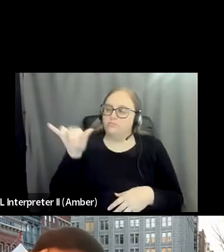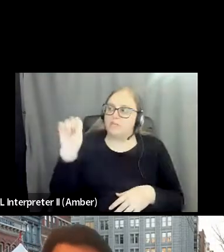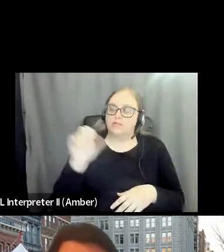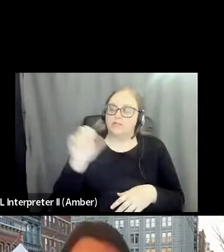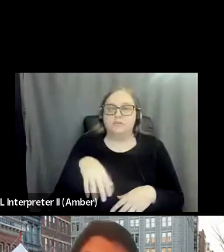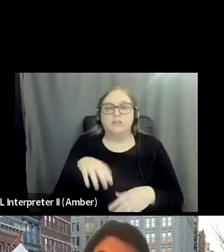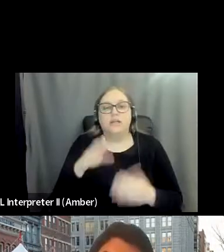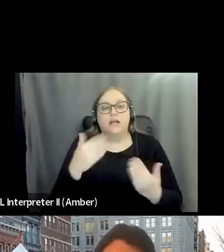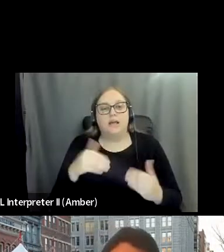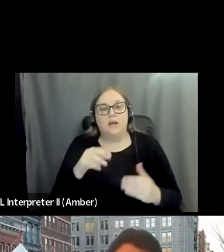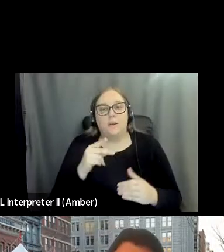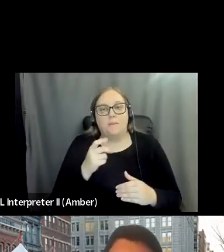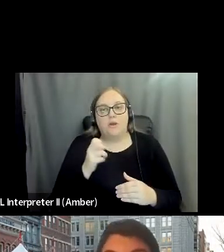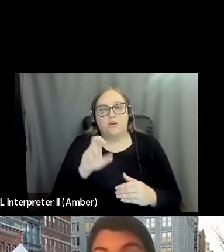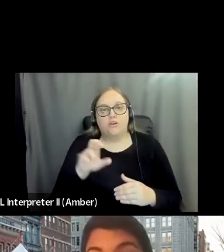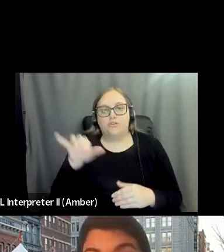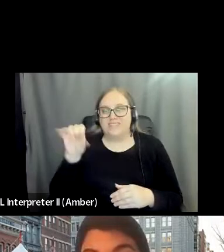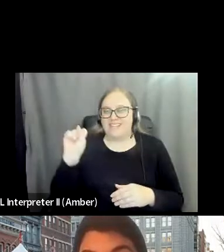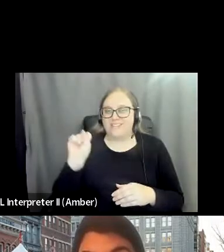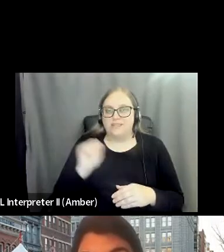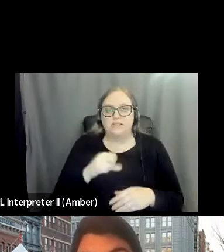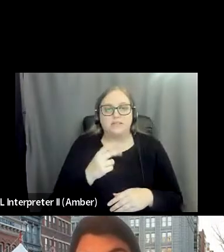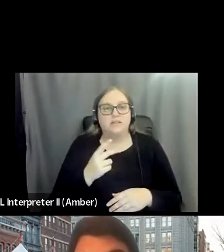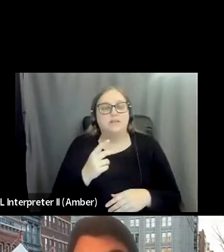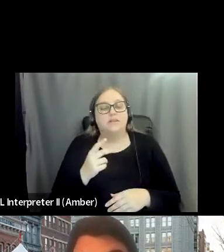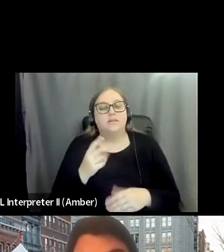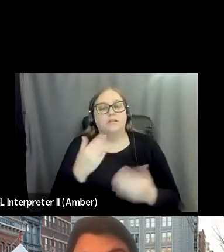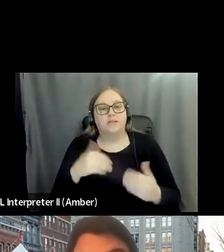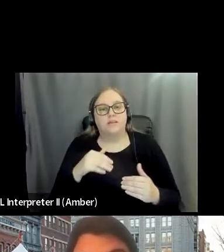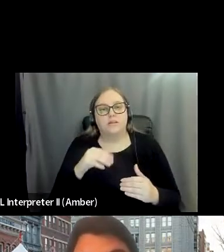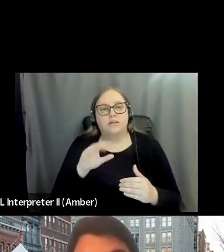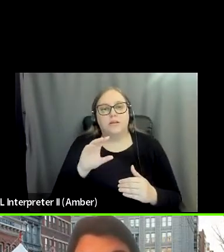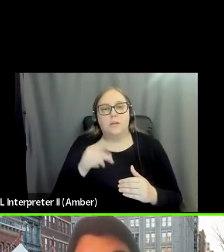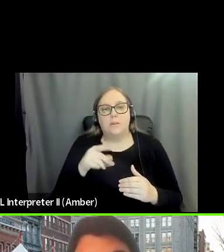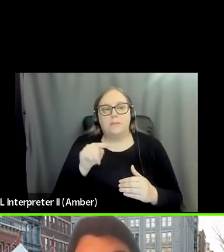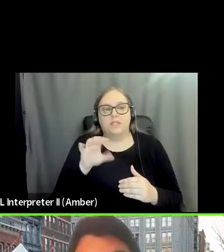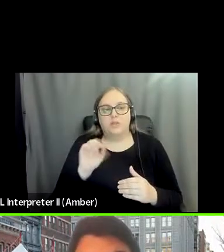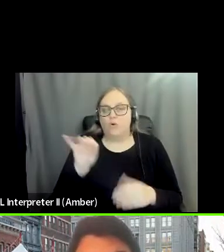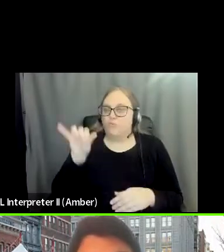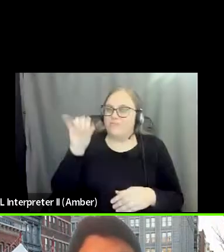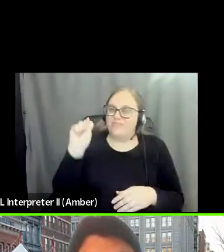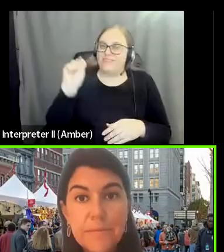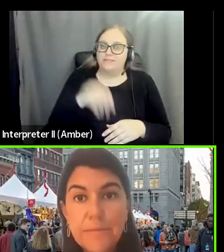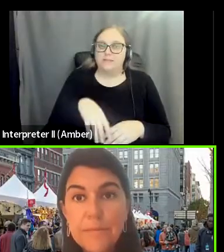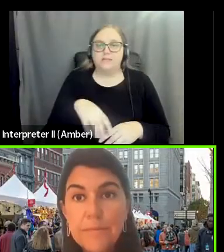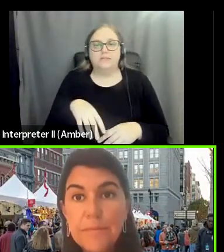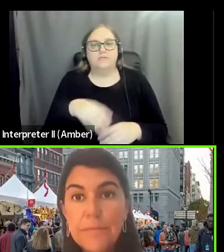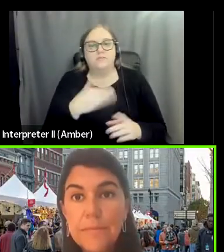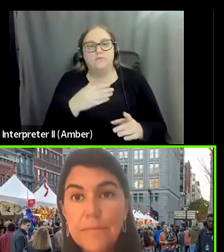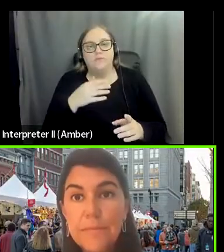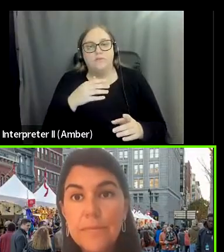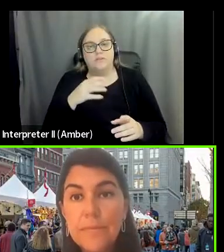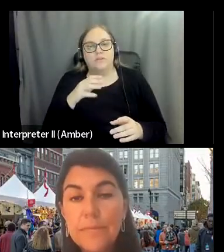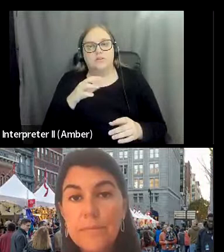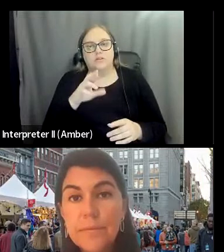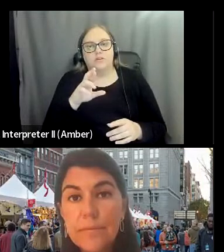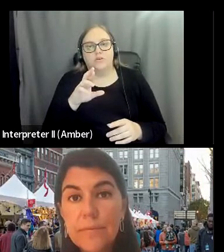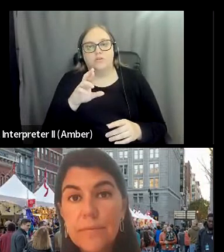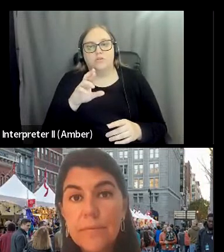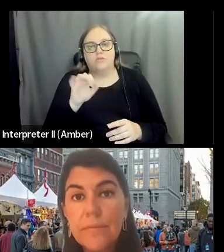votes yes. Councilmember Parker. Yes. Councilmember Parker votes yes. Councilmember Pinto. Yes. Councilmember Pinto votes yes. Councilmember Robert